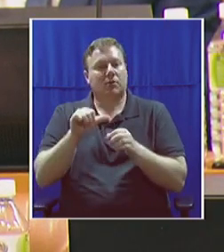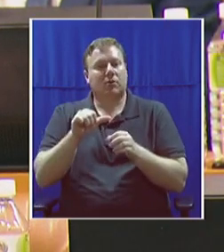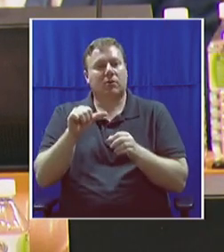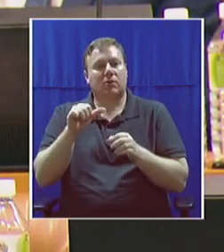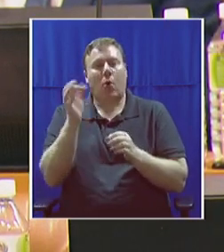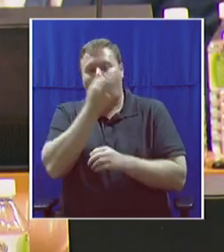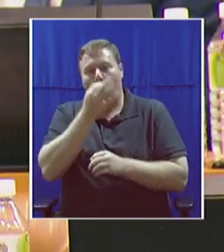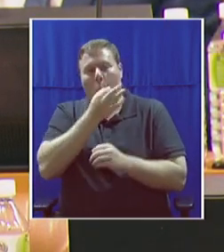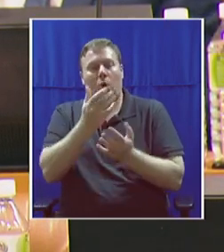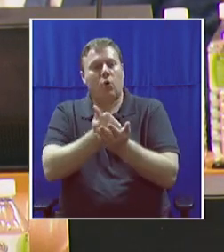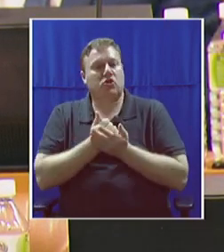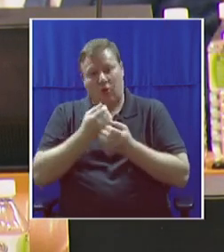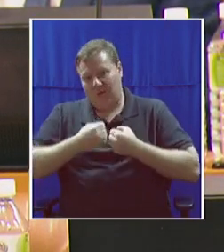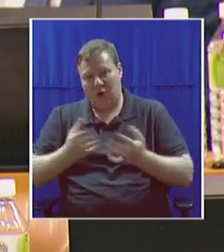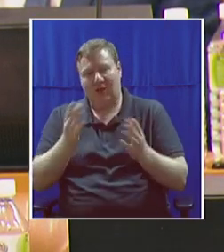honorable